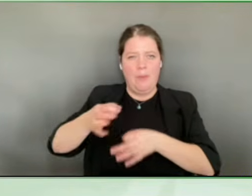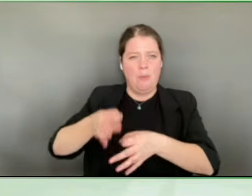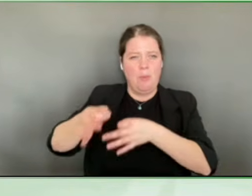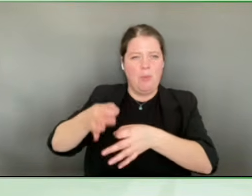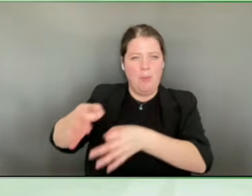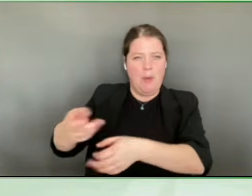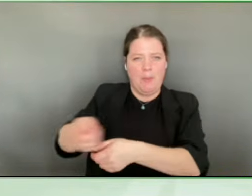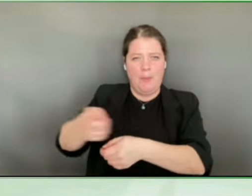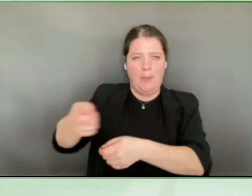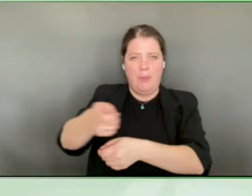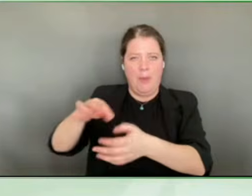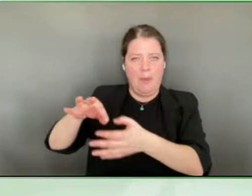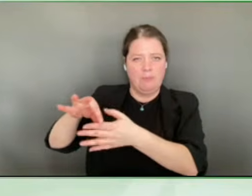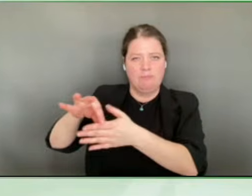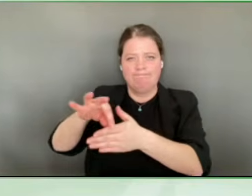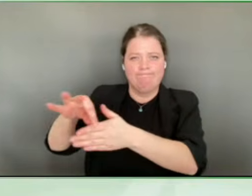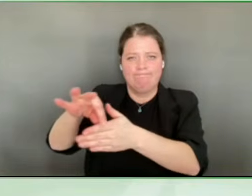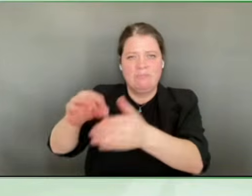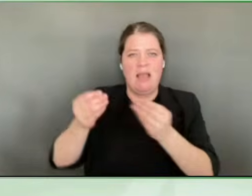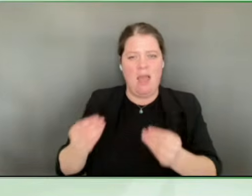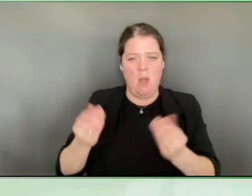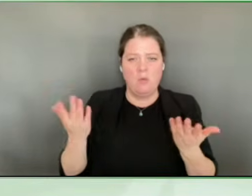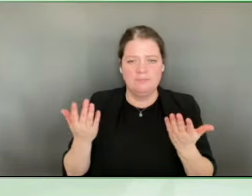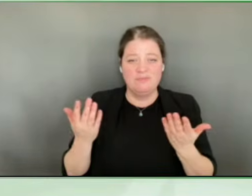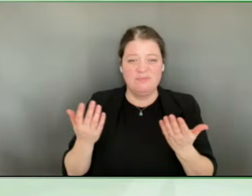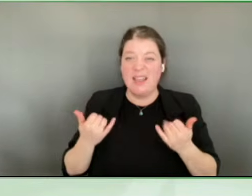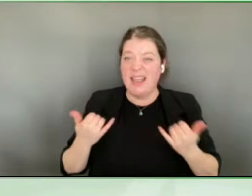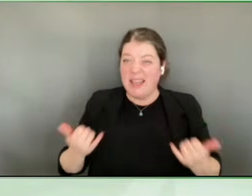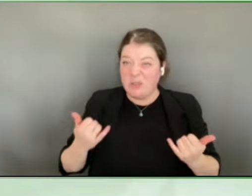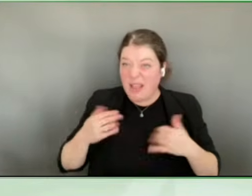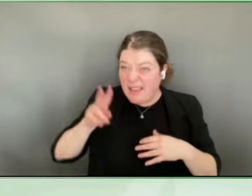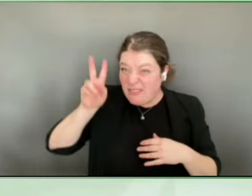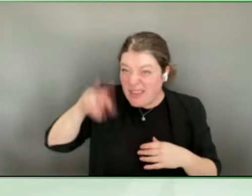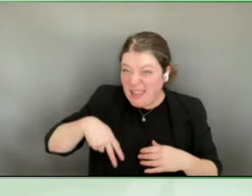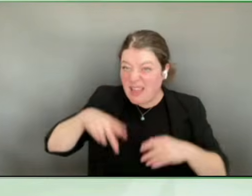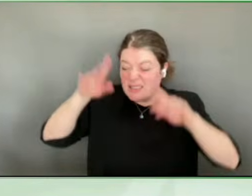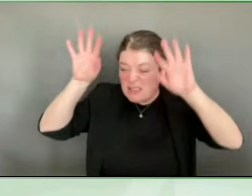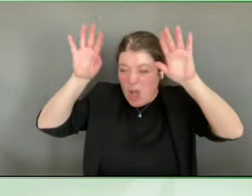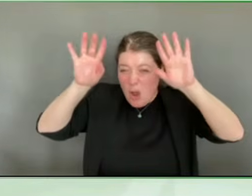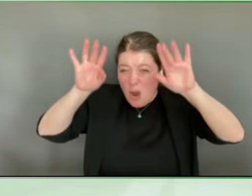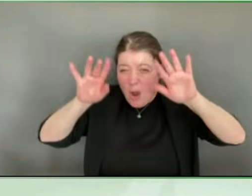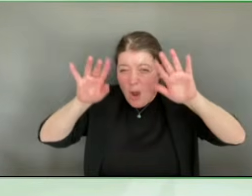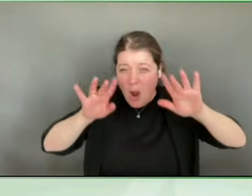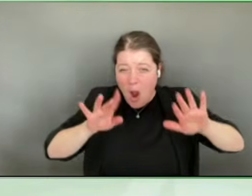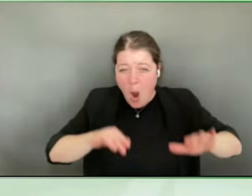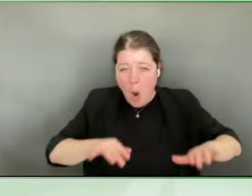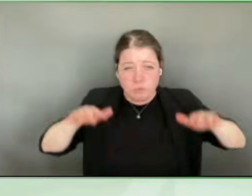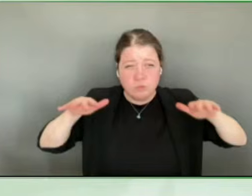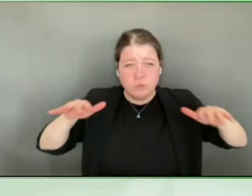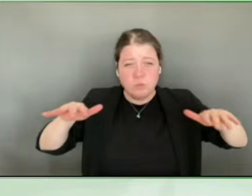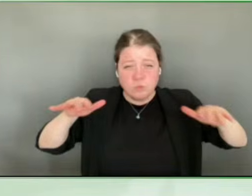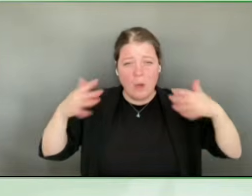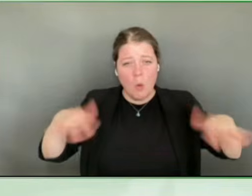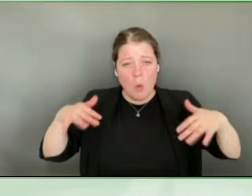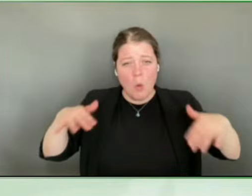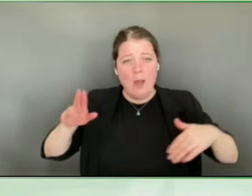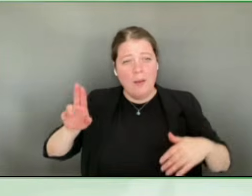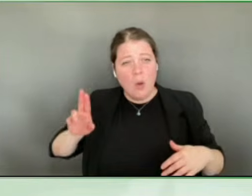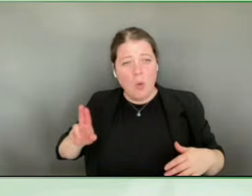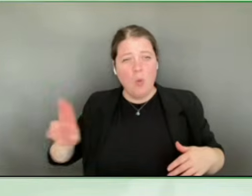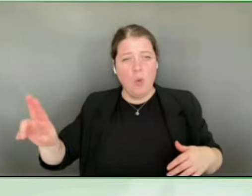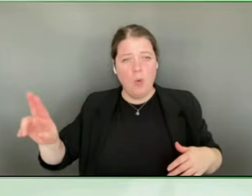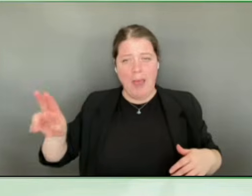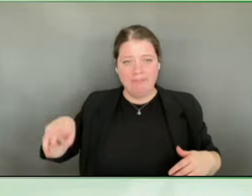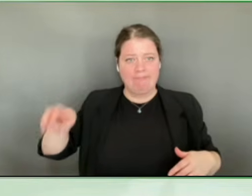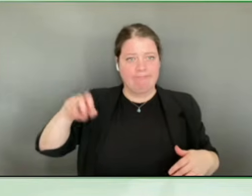and then today we have this snow catastrophe in Vienna, and we had people stuck on the way from the subway station to come to the UN.